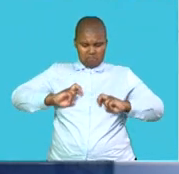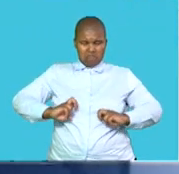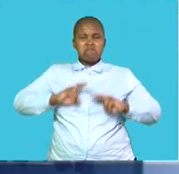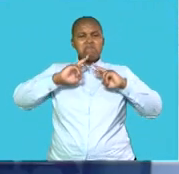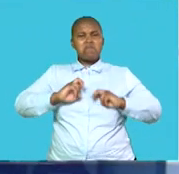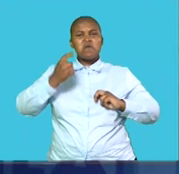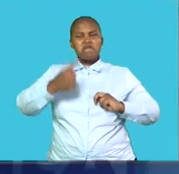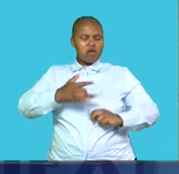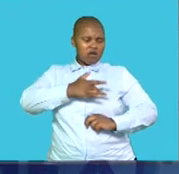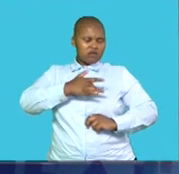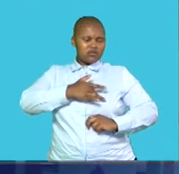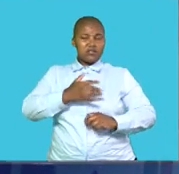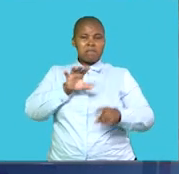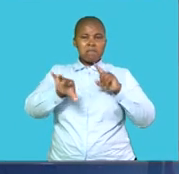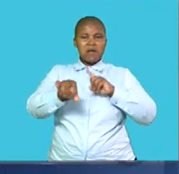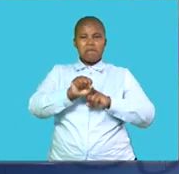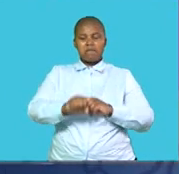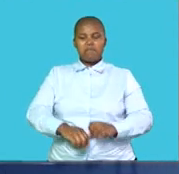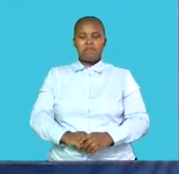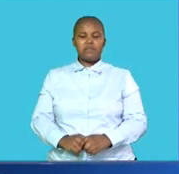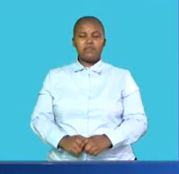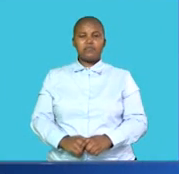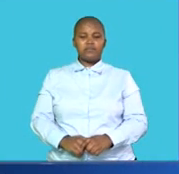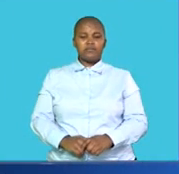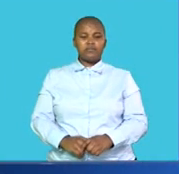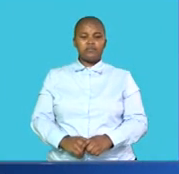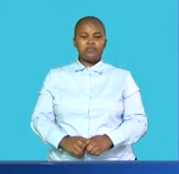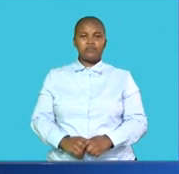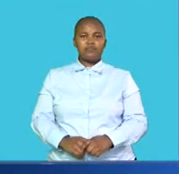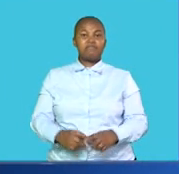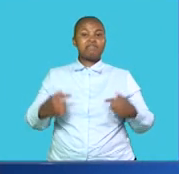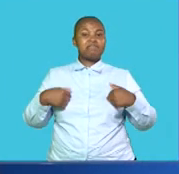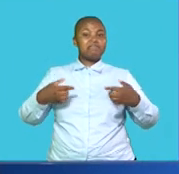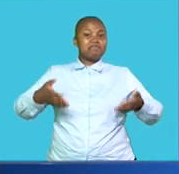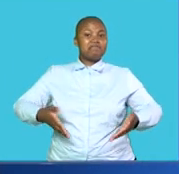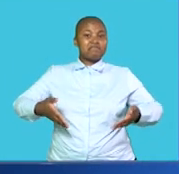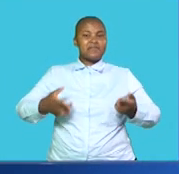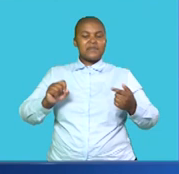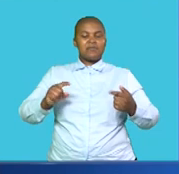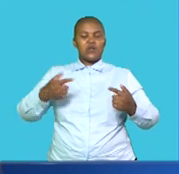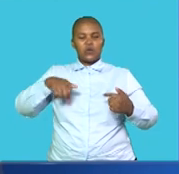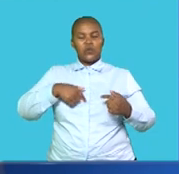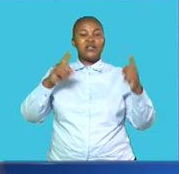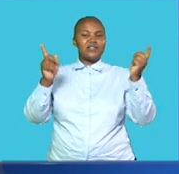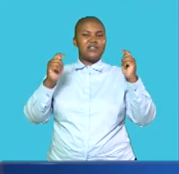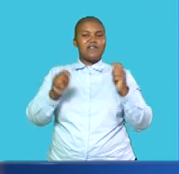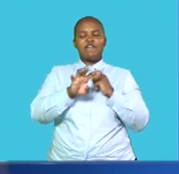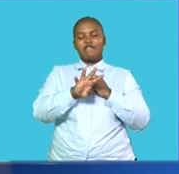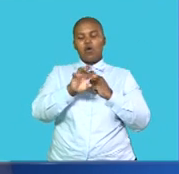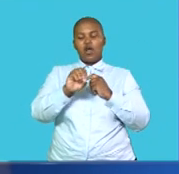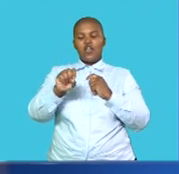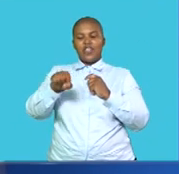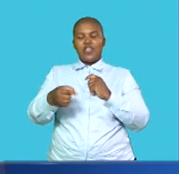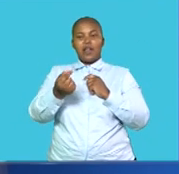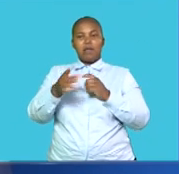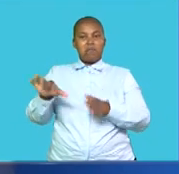cancer diagnosis. We're here today at Higher Grounds Restaurant, and we are celebrating the handover of a 400,000 rand